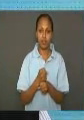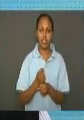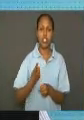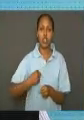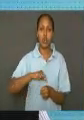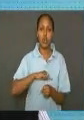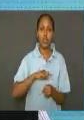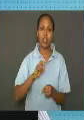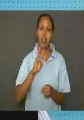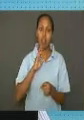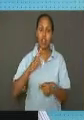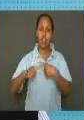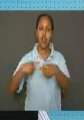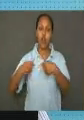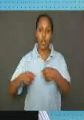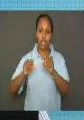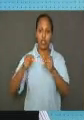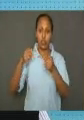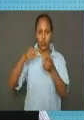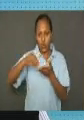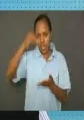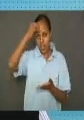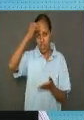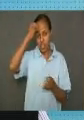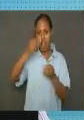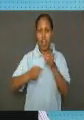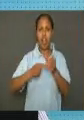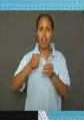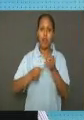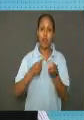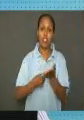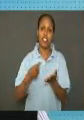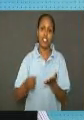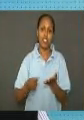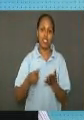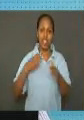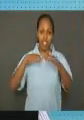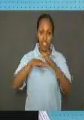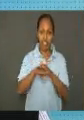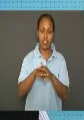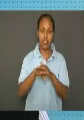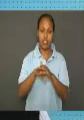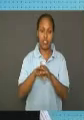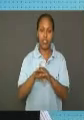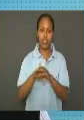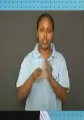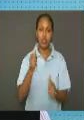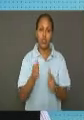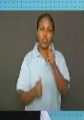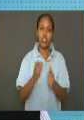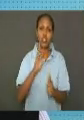We are going to learn about these gates, which are